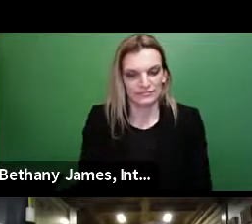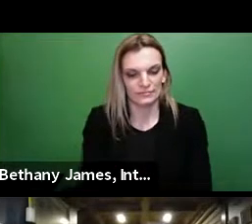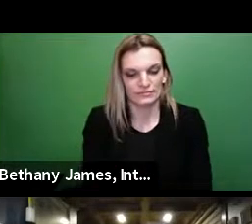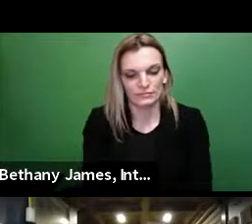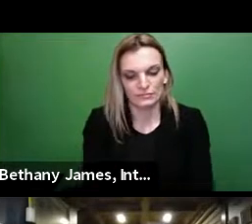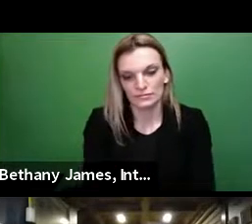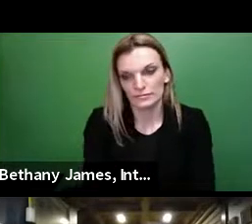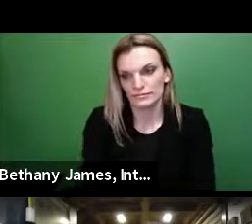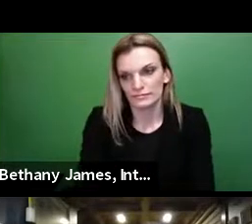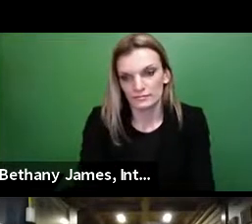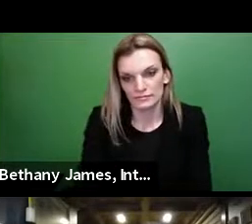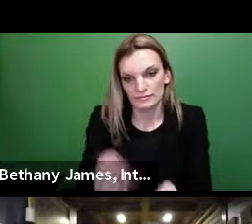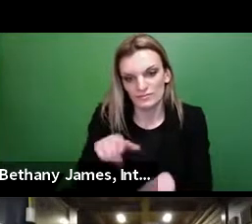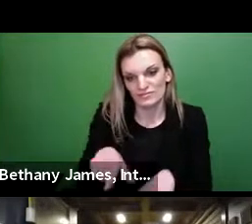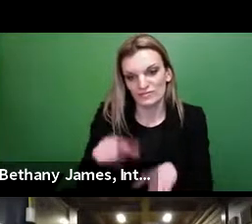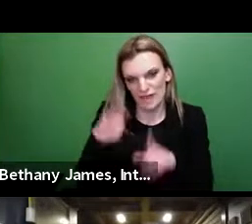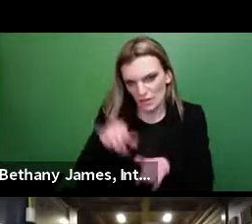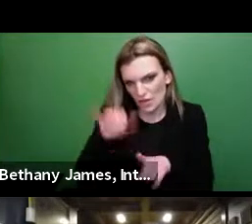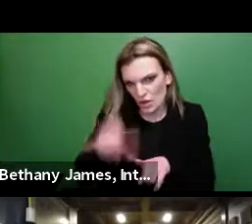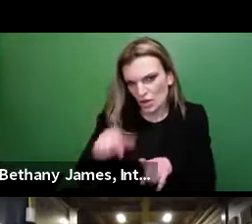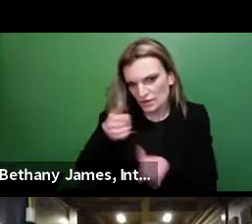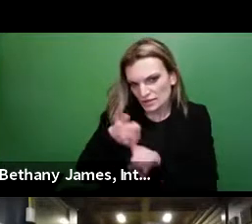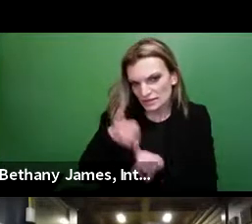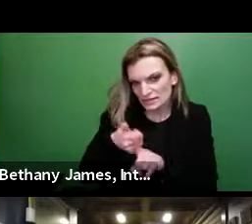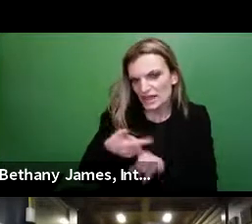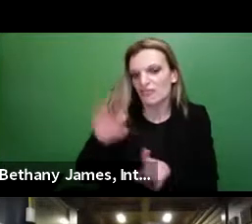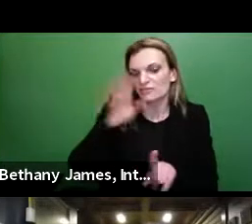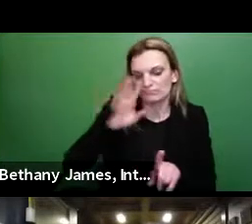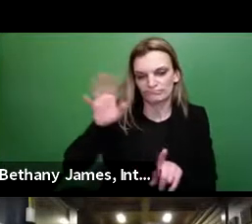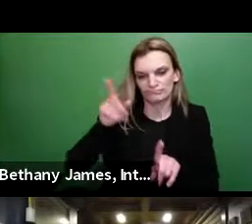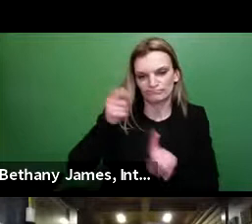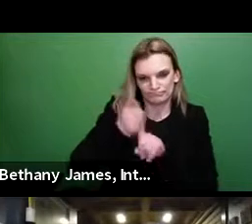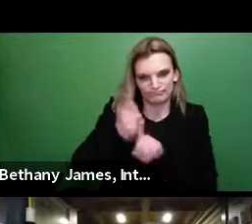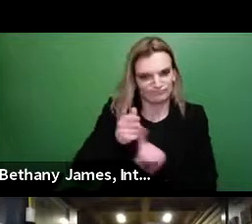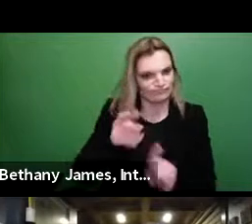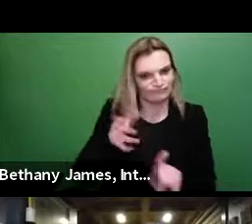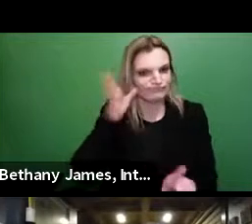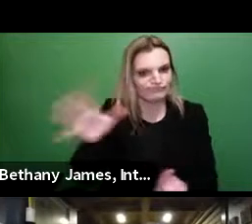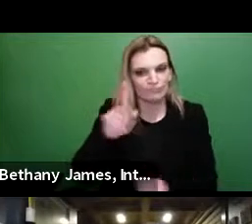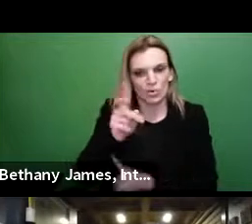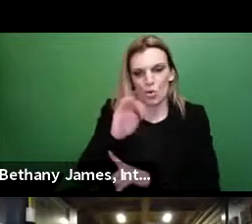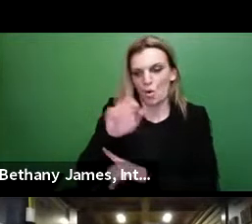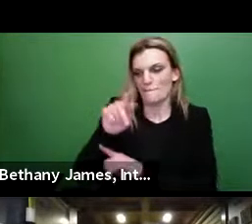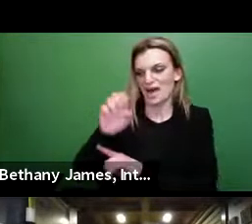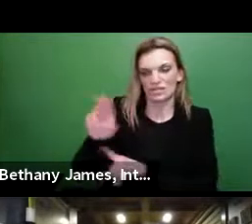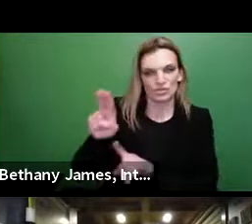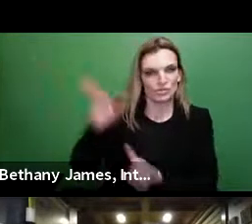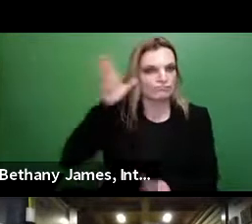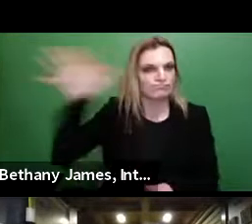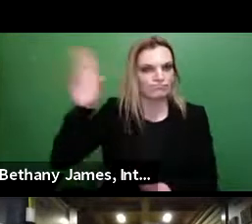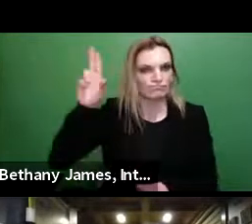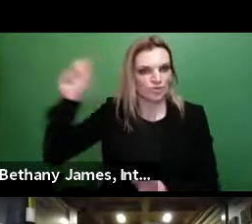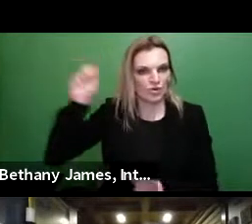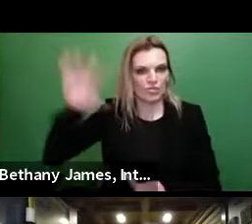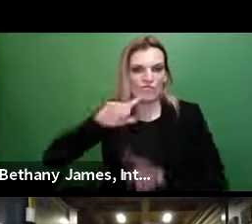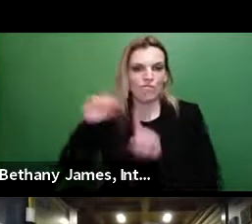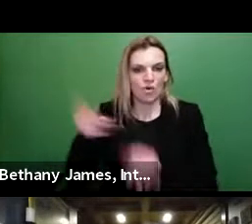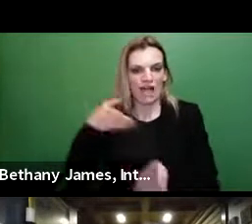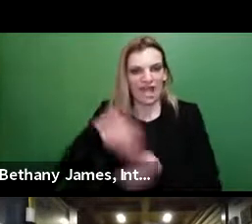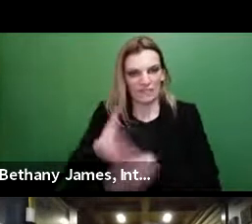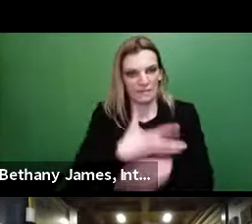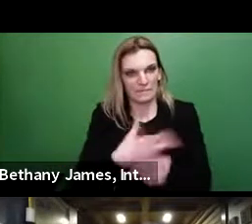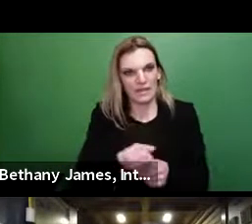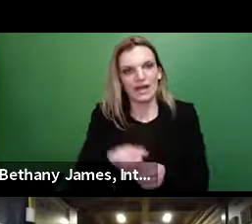Harbor. Korematsu defied the US government order to report to the assembly center after the bombing of Pearl Harbor. He was